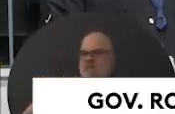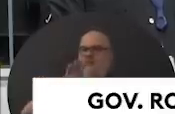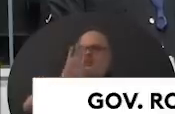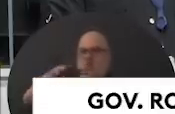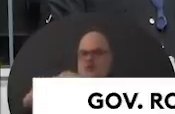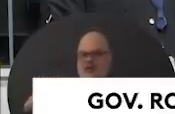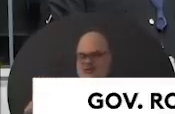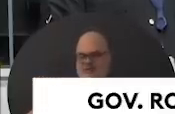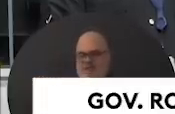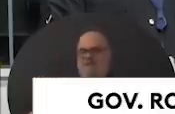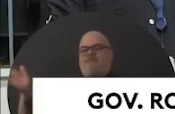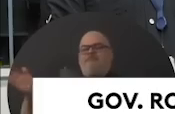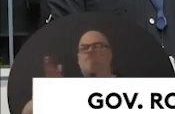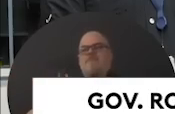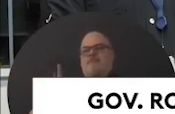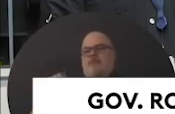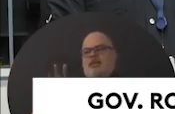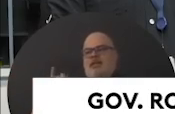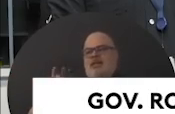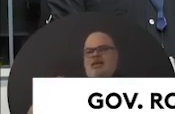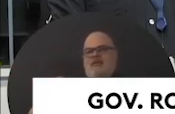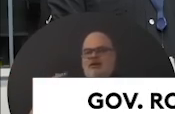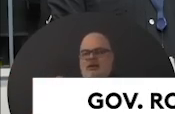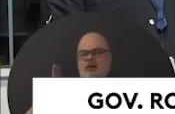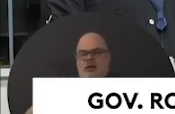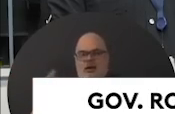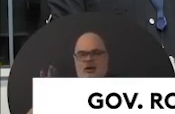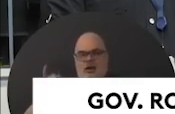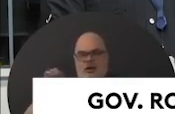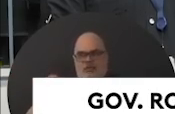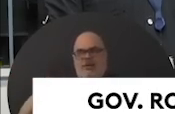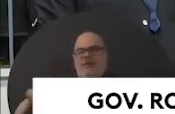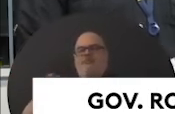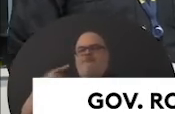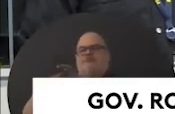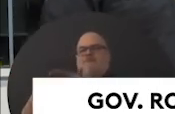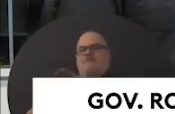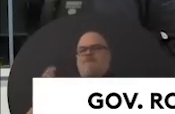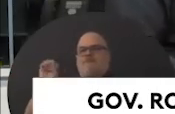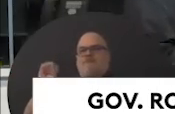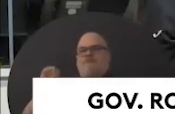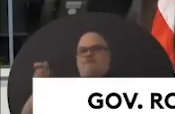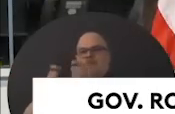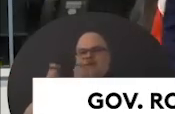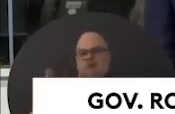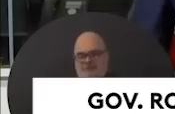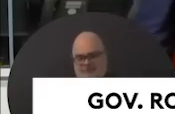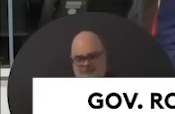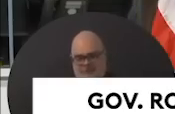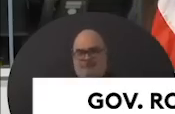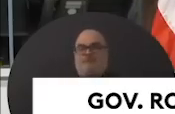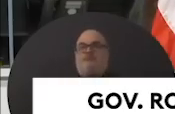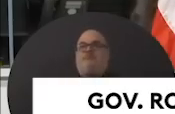to have Kevin Guthrie come up and give an update from the emergency management. Thank you, Governor.